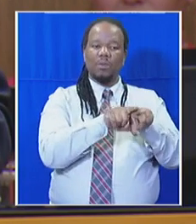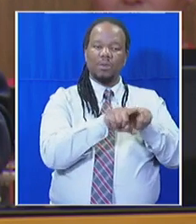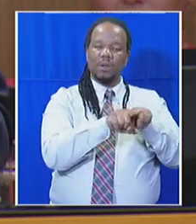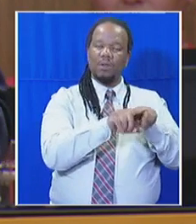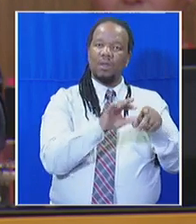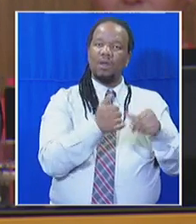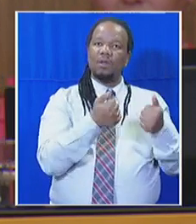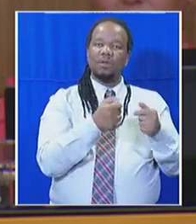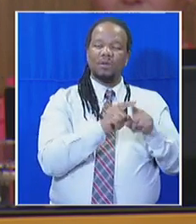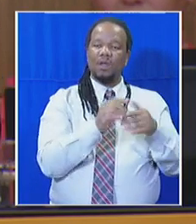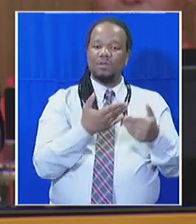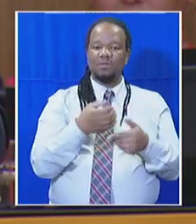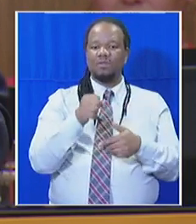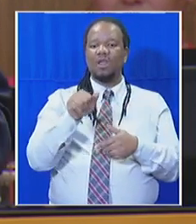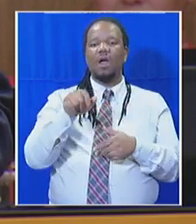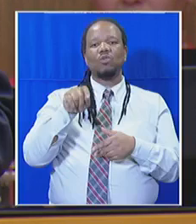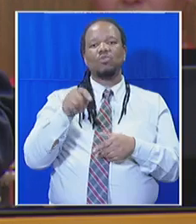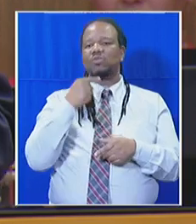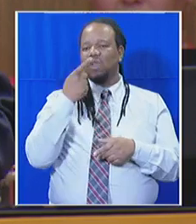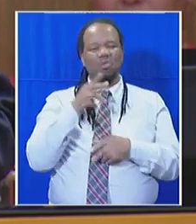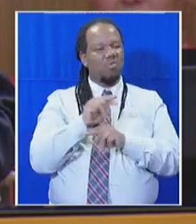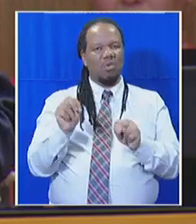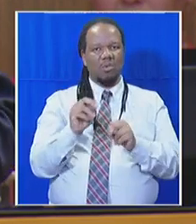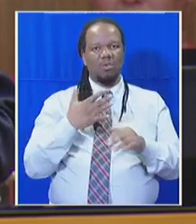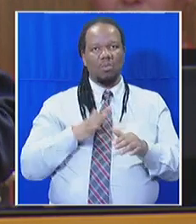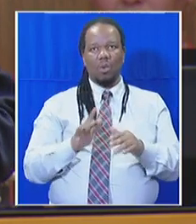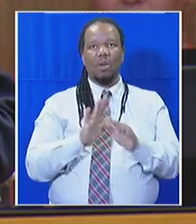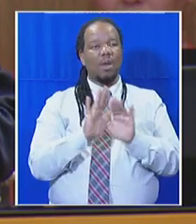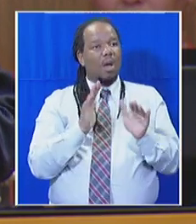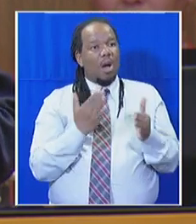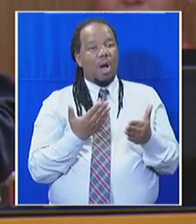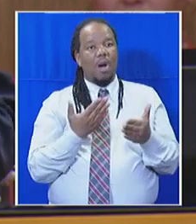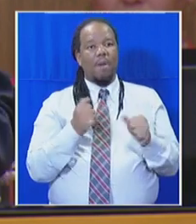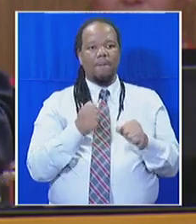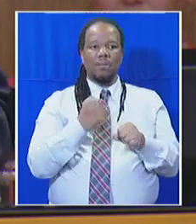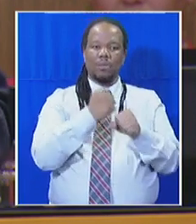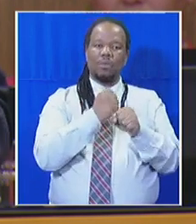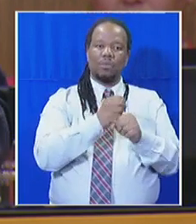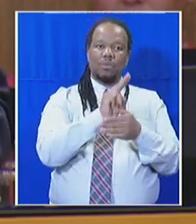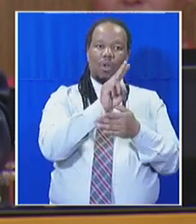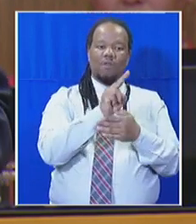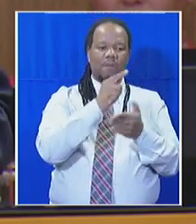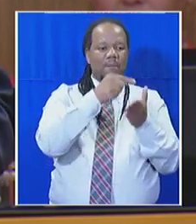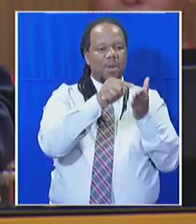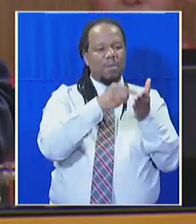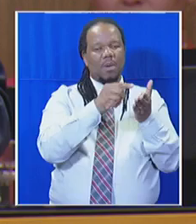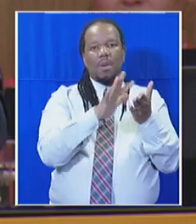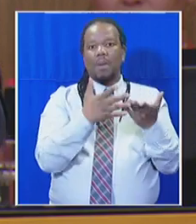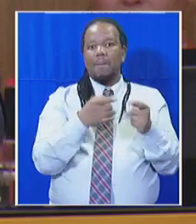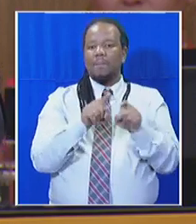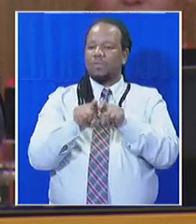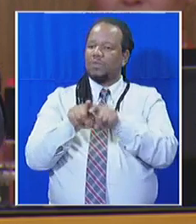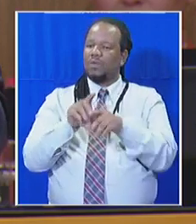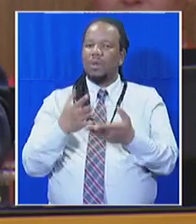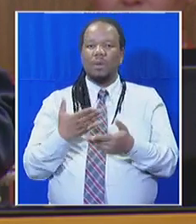them. We have no way of standardizing and assuring the quality of matric markers, but we don't have marker competency tests because